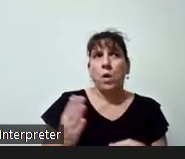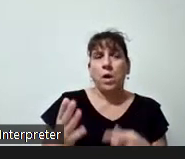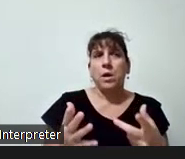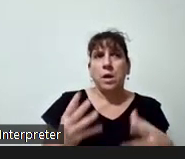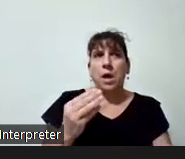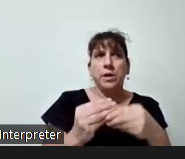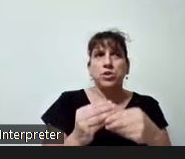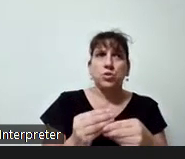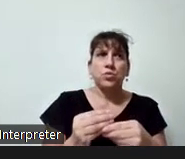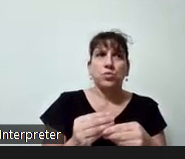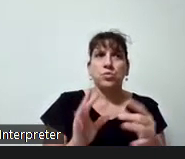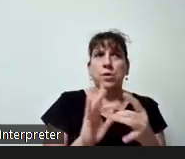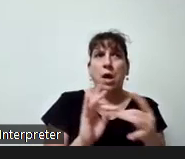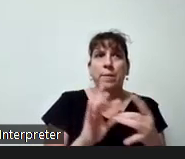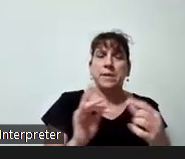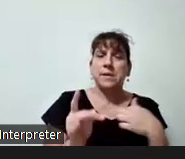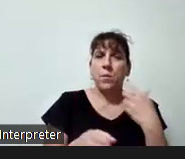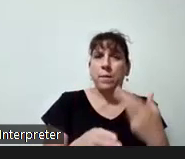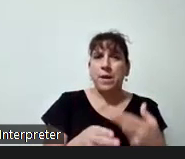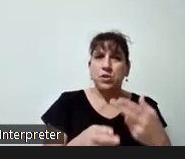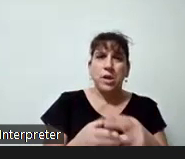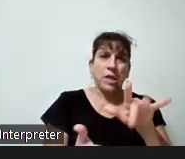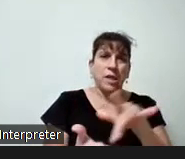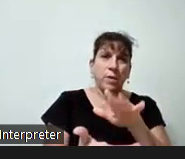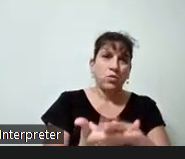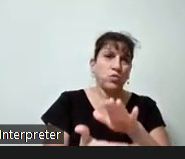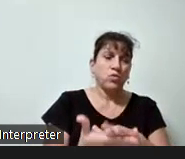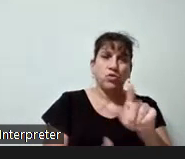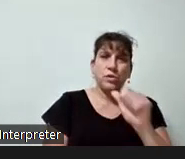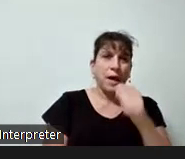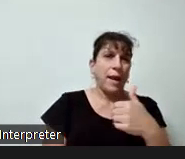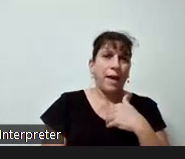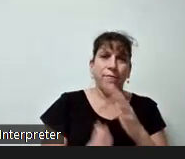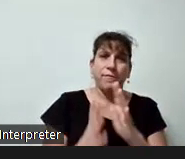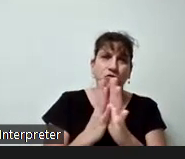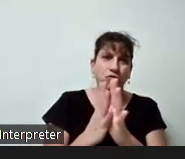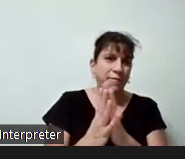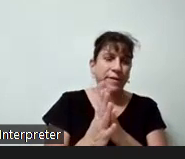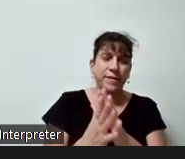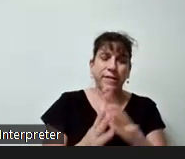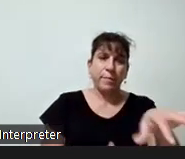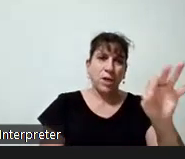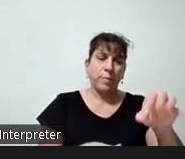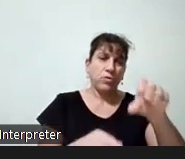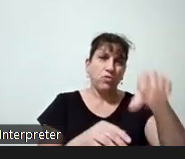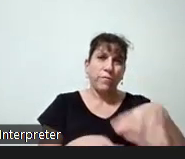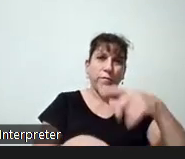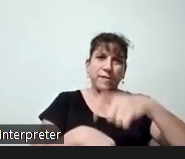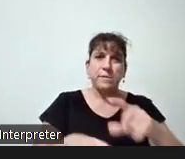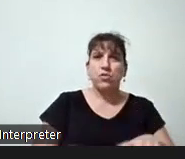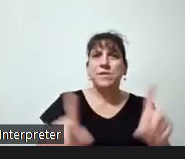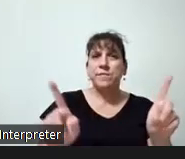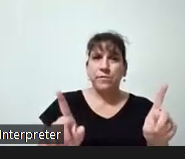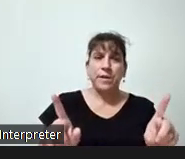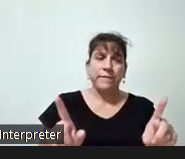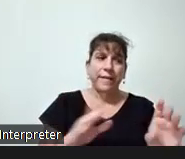Additional context I would mention is that the middle school should not be receiving the traffic. Their pickup and drop-off times will be different than